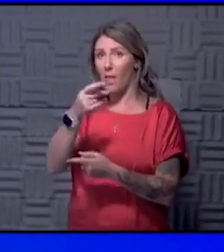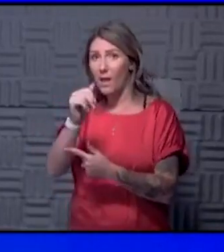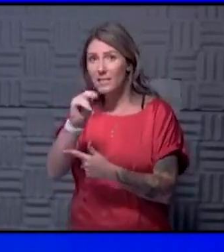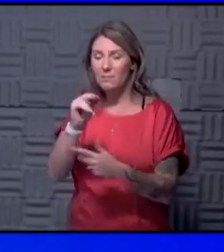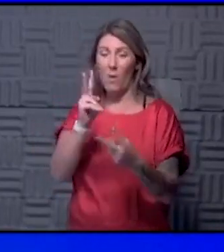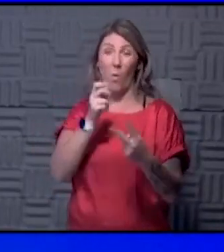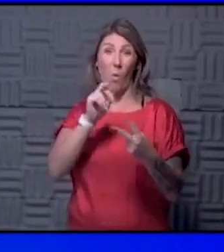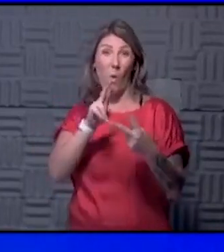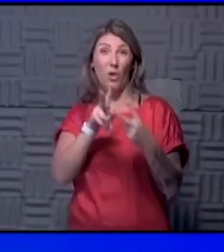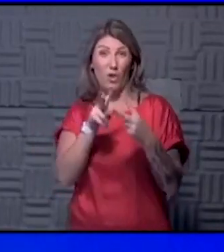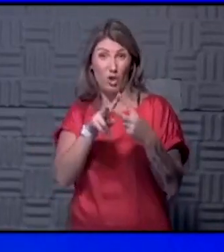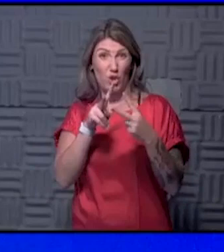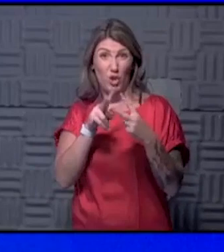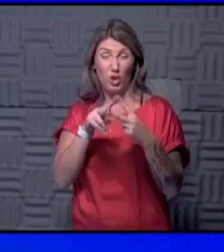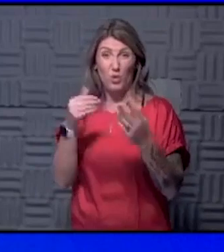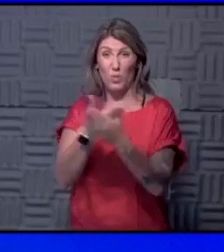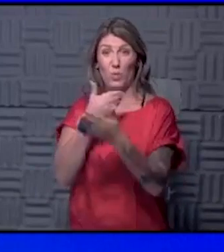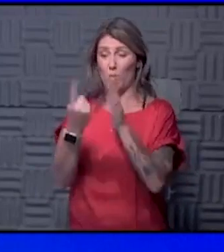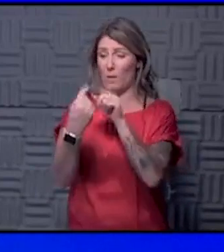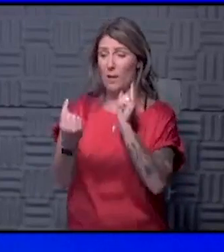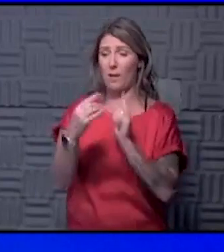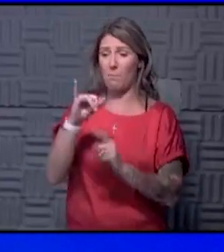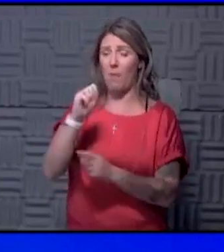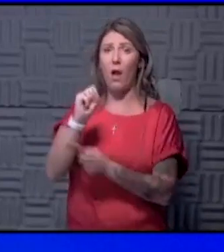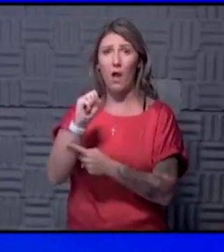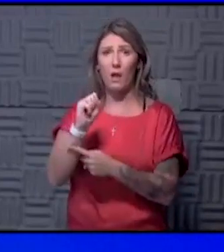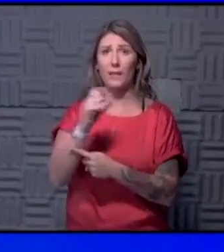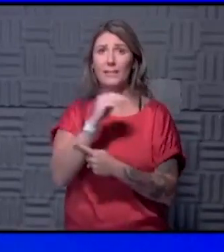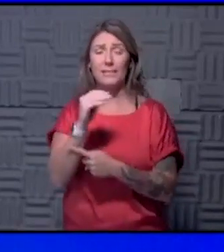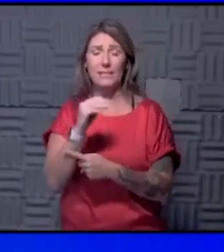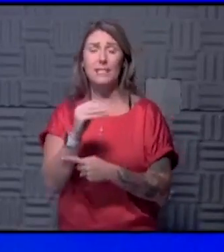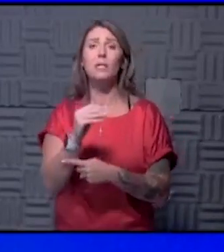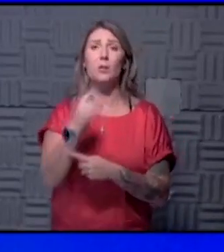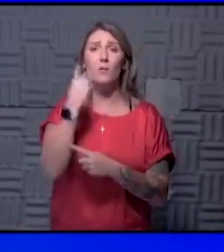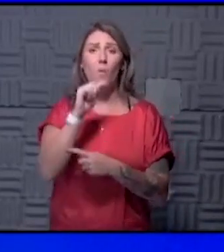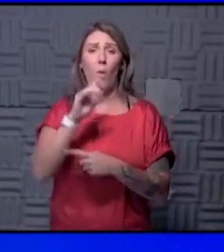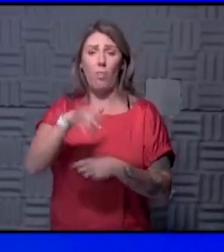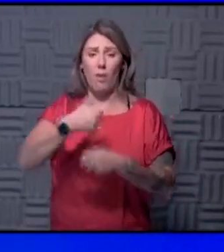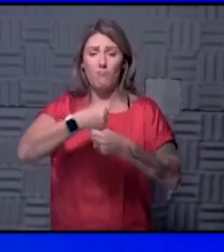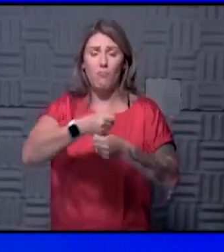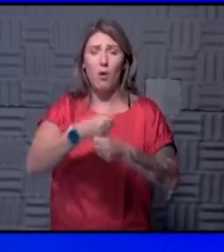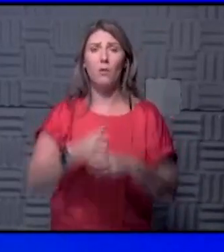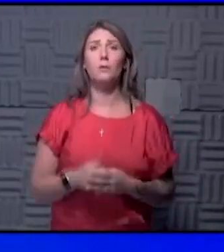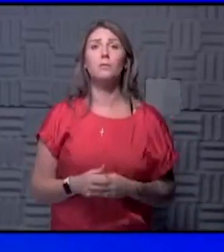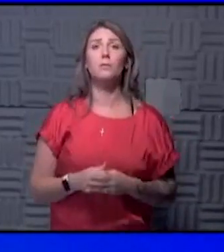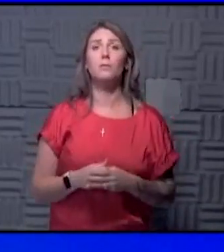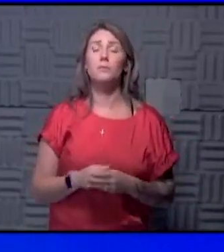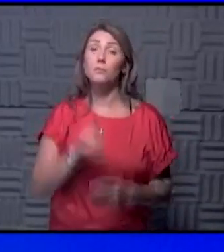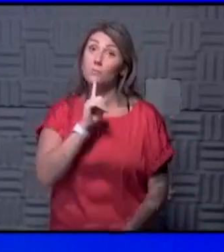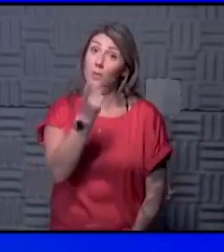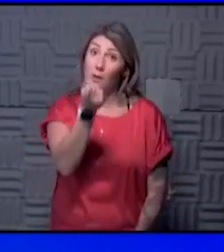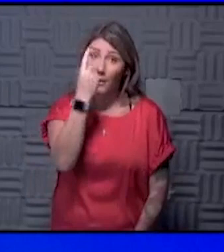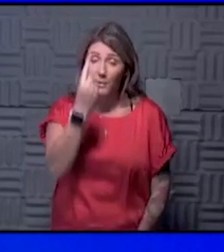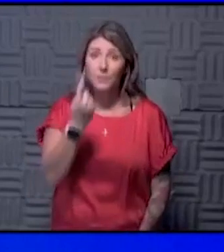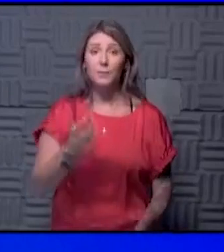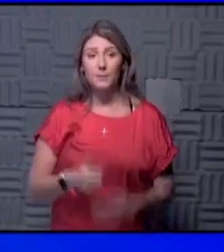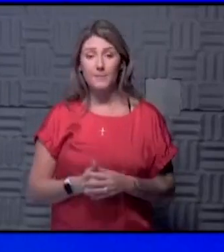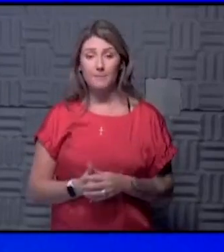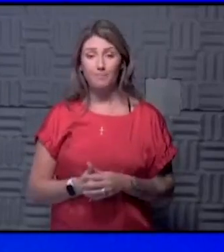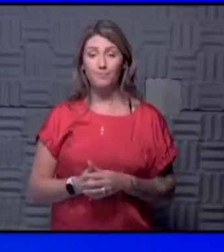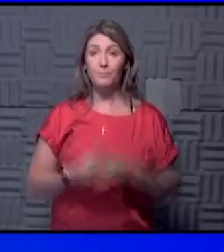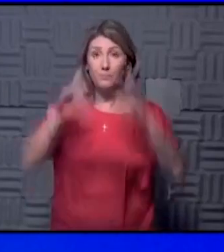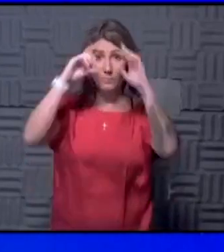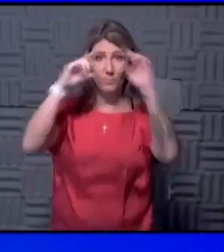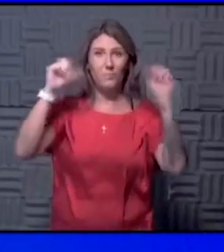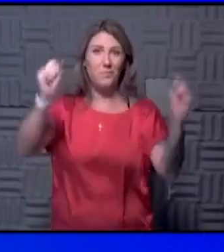any type of that sort of convalescent plasma or monoclonal antibody product. It's certainly very understandable that the